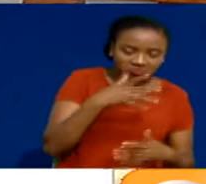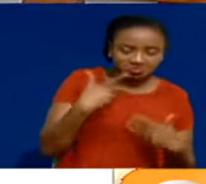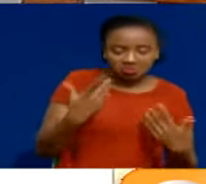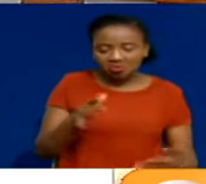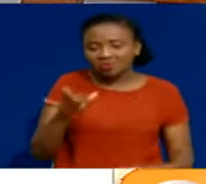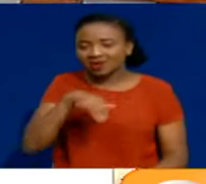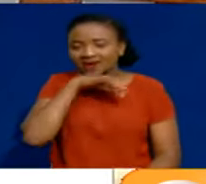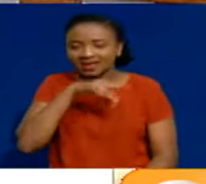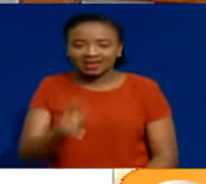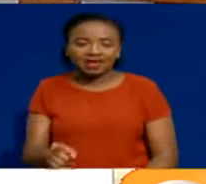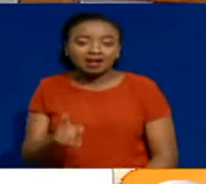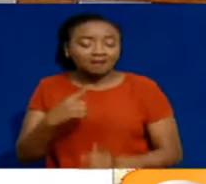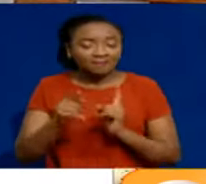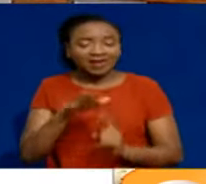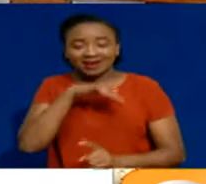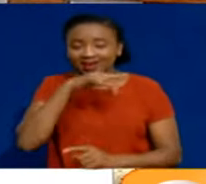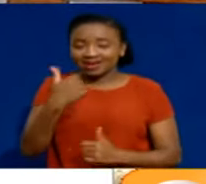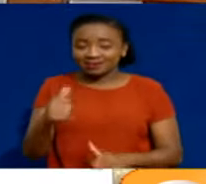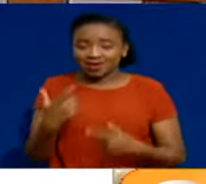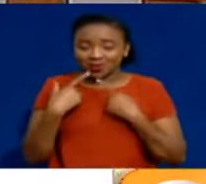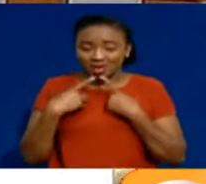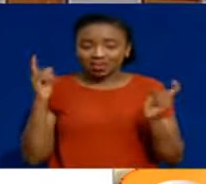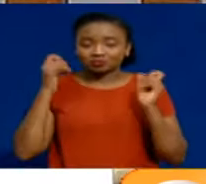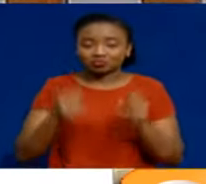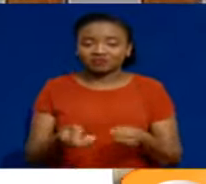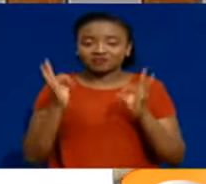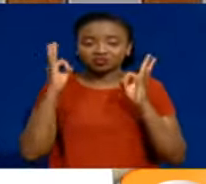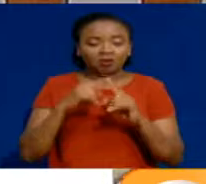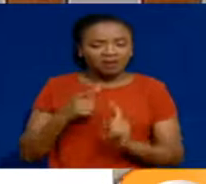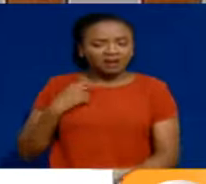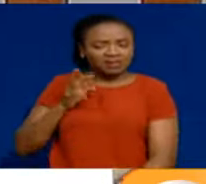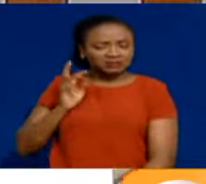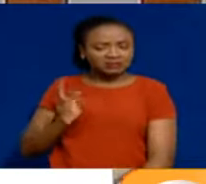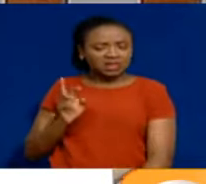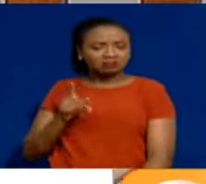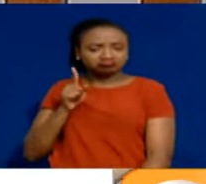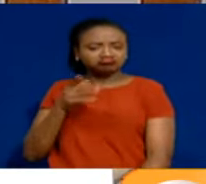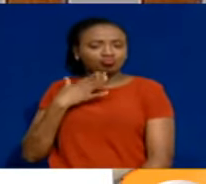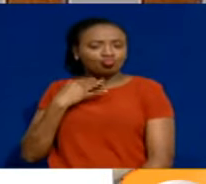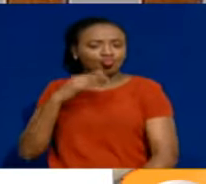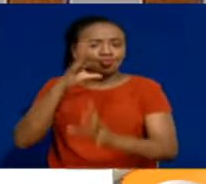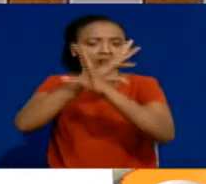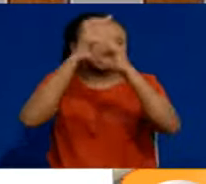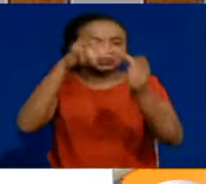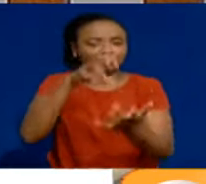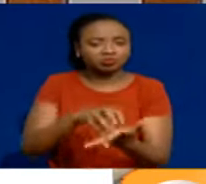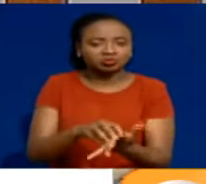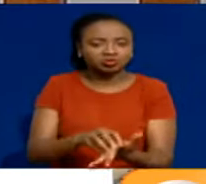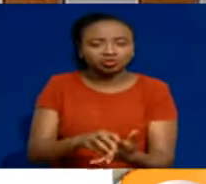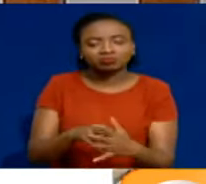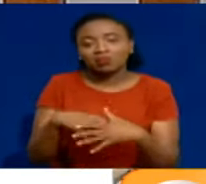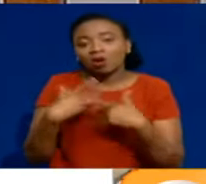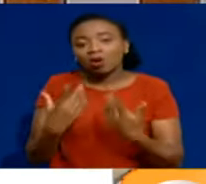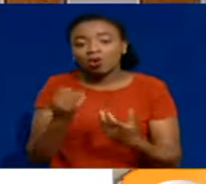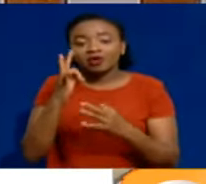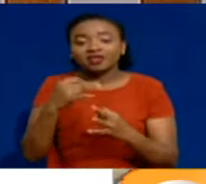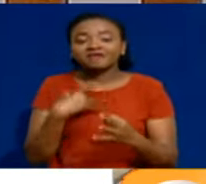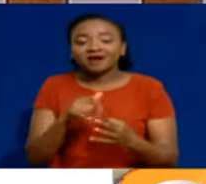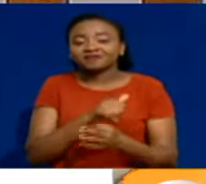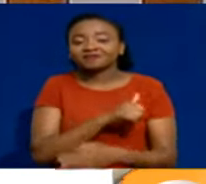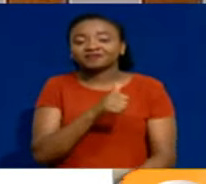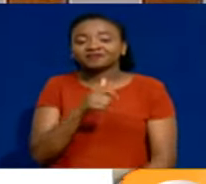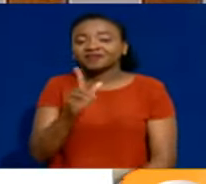Raila, though he has not officially declared, but he's showing signs of running also. What about if they are